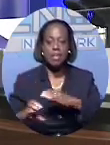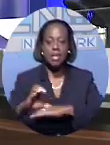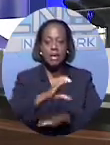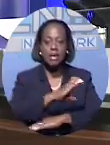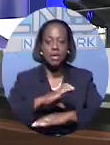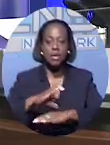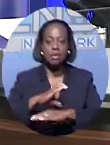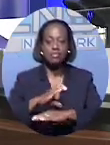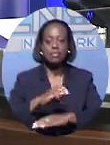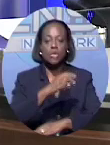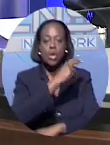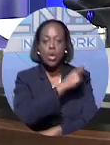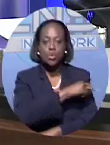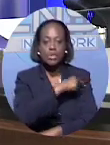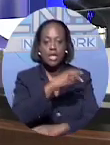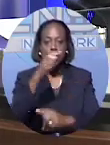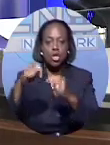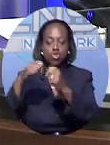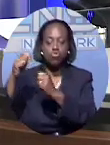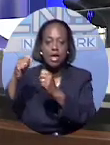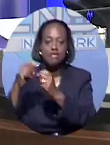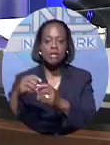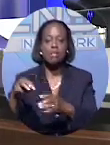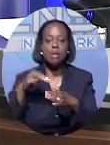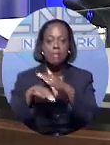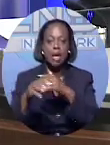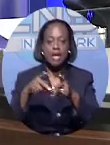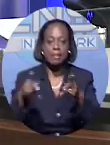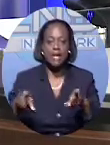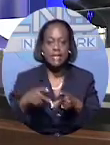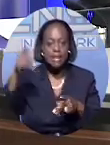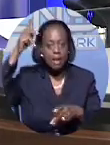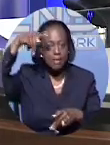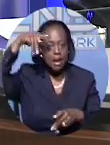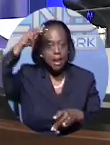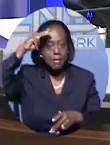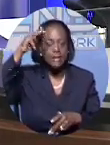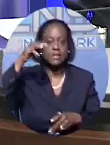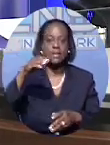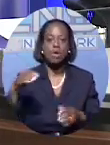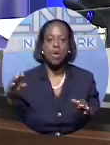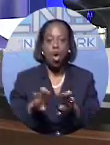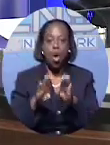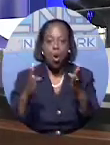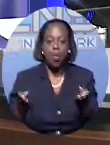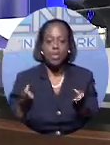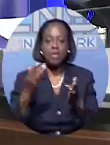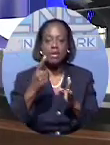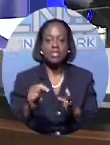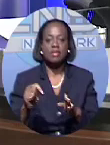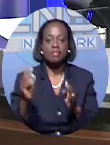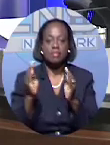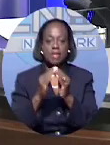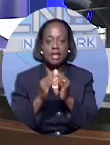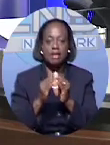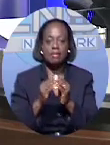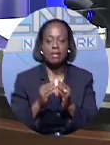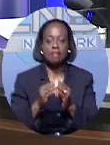Association's Travel Marketplace. Prime Minister Perry Christie officially opened the session now underway at the Atlantis Resort on Paradise